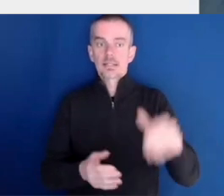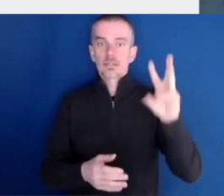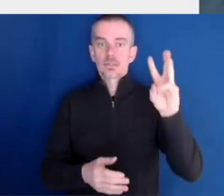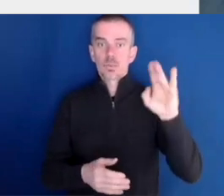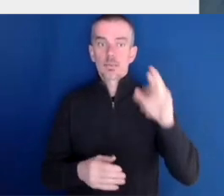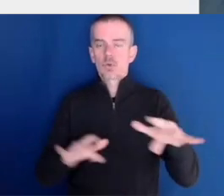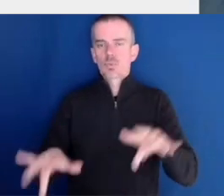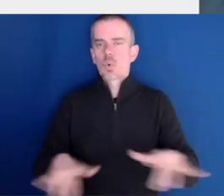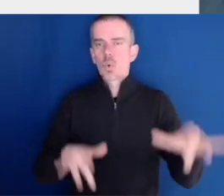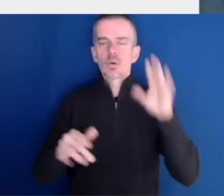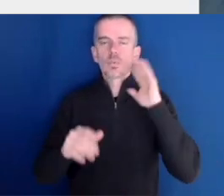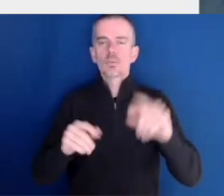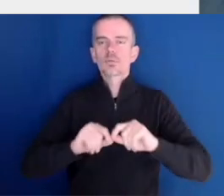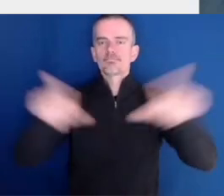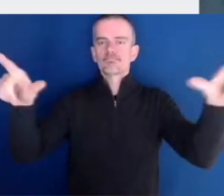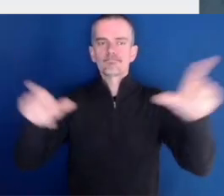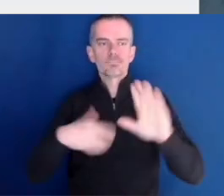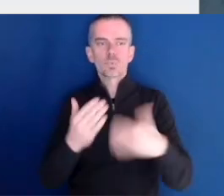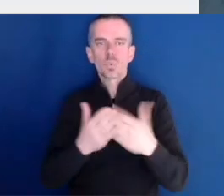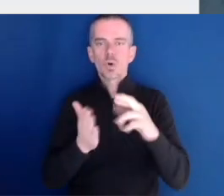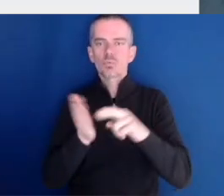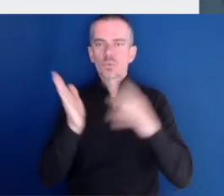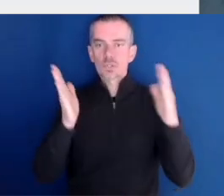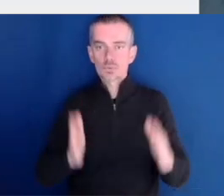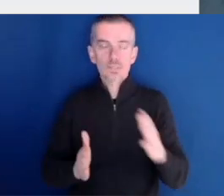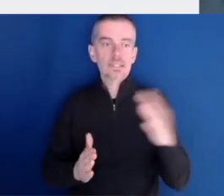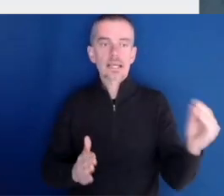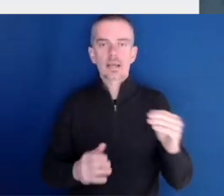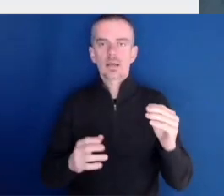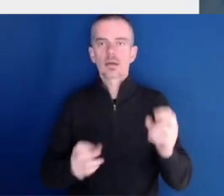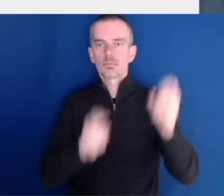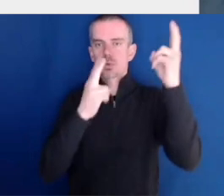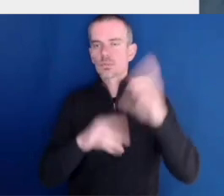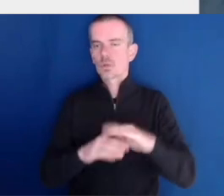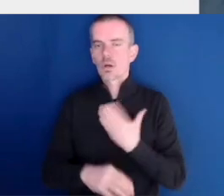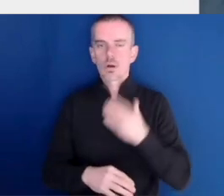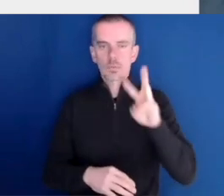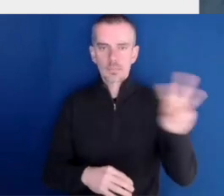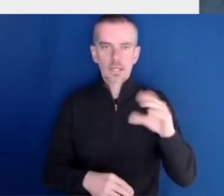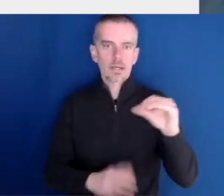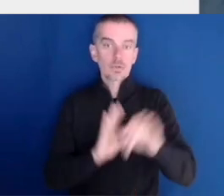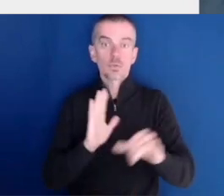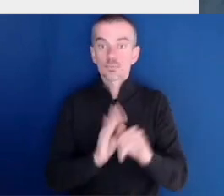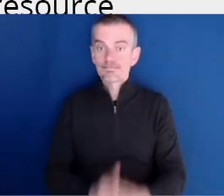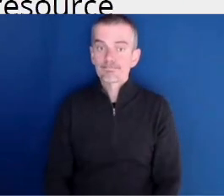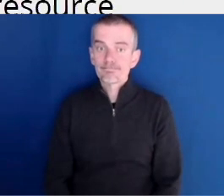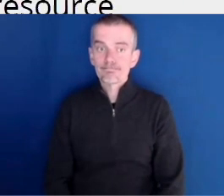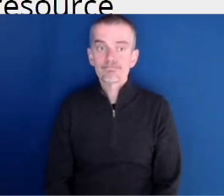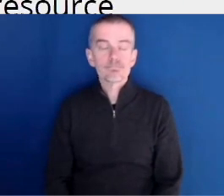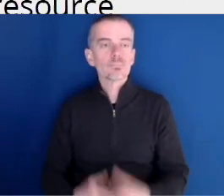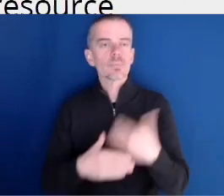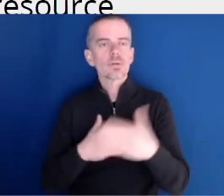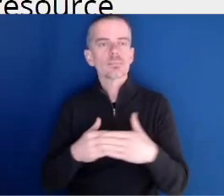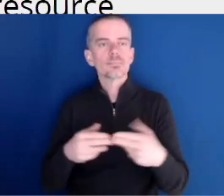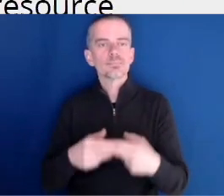be sent out to all registrants and posted on our website and YouTube page. Next slide.